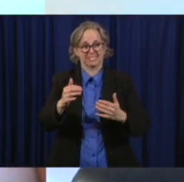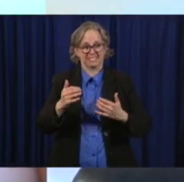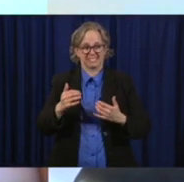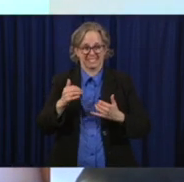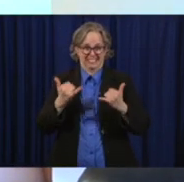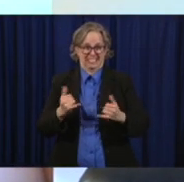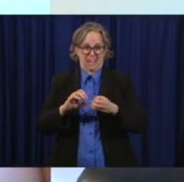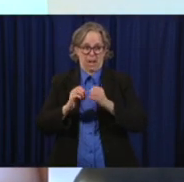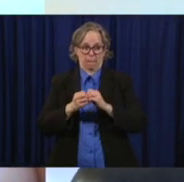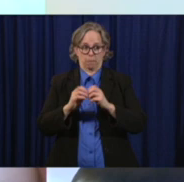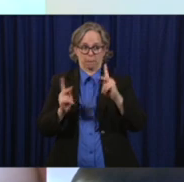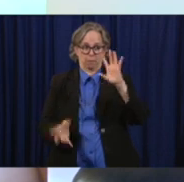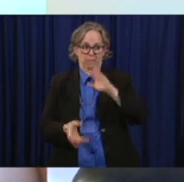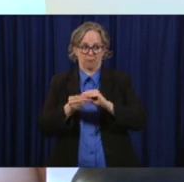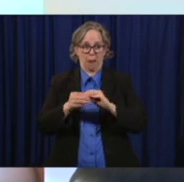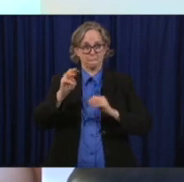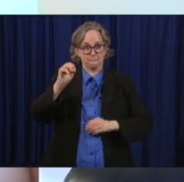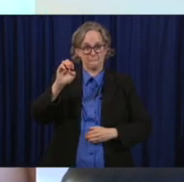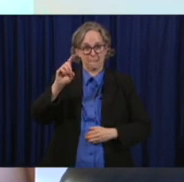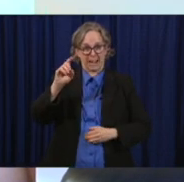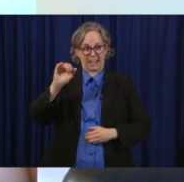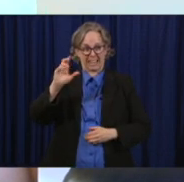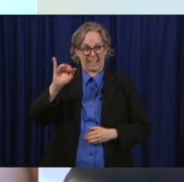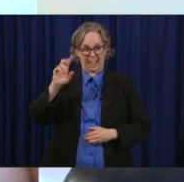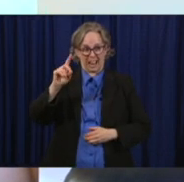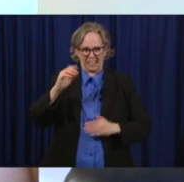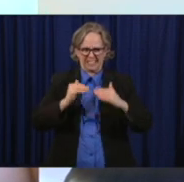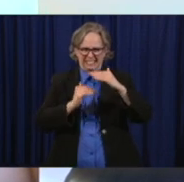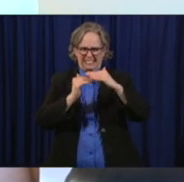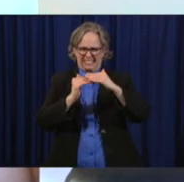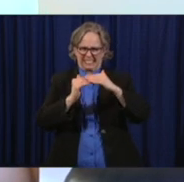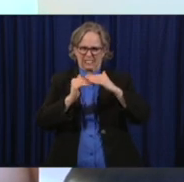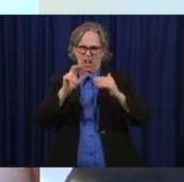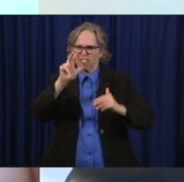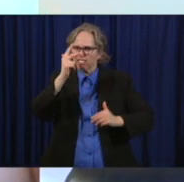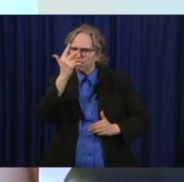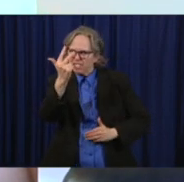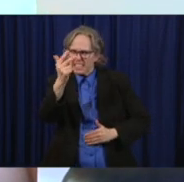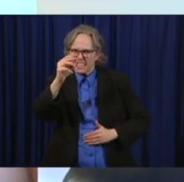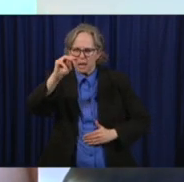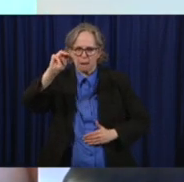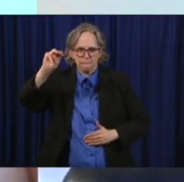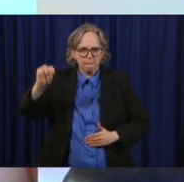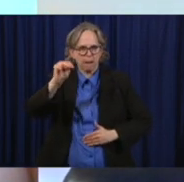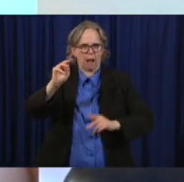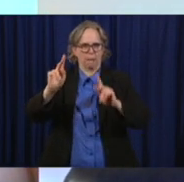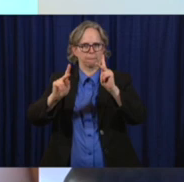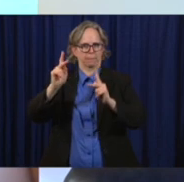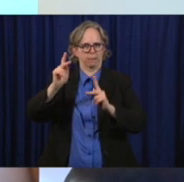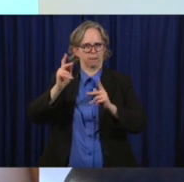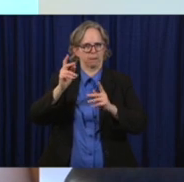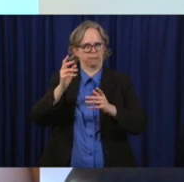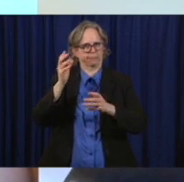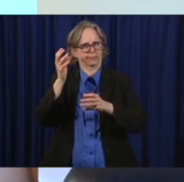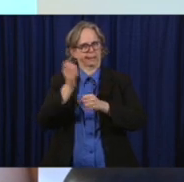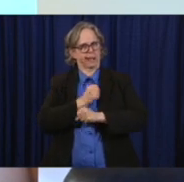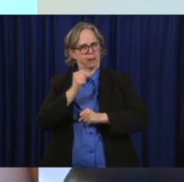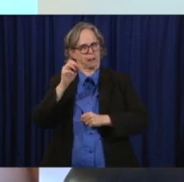is now just about 3 million. We had an increase in the number of people by